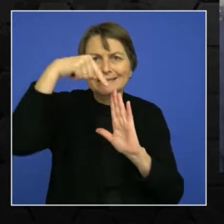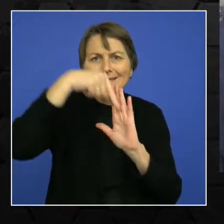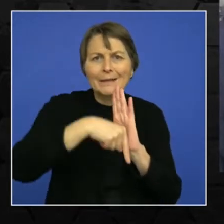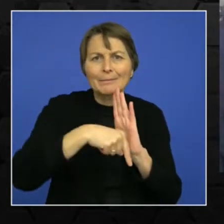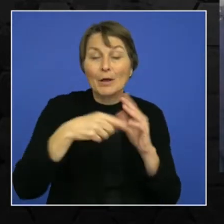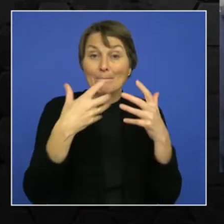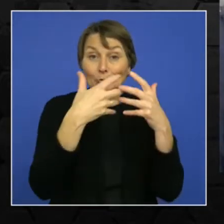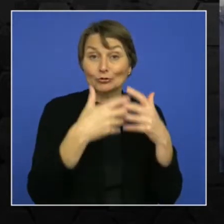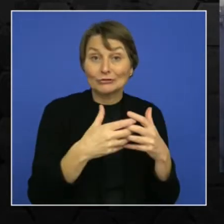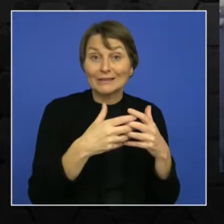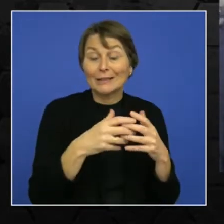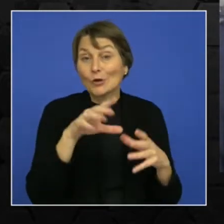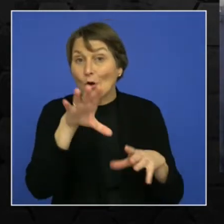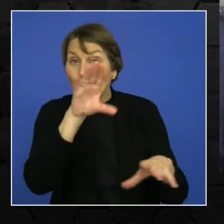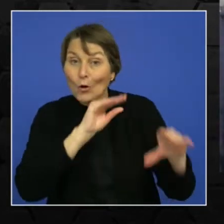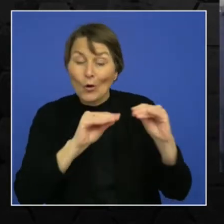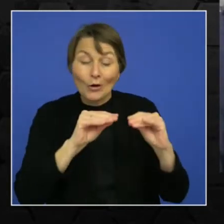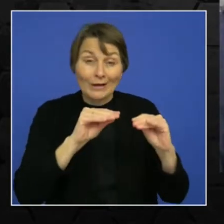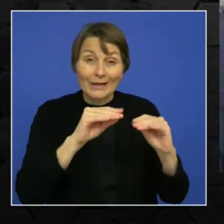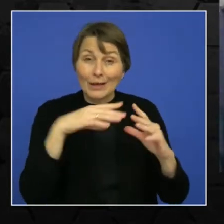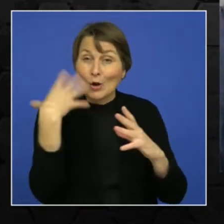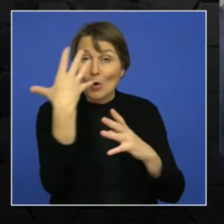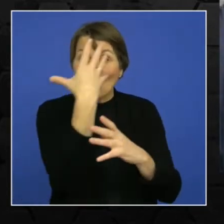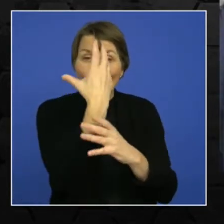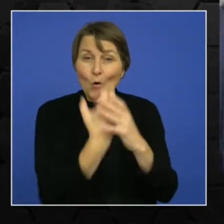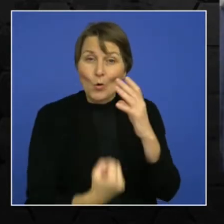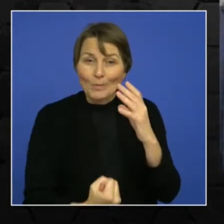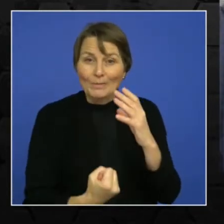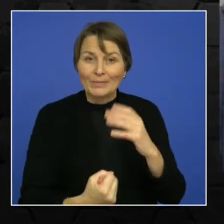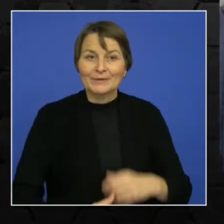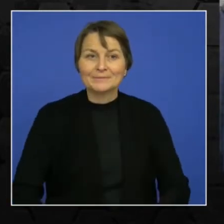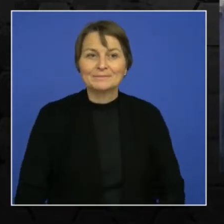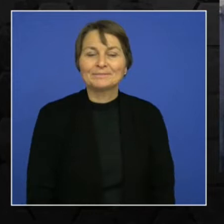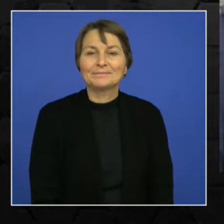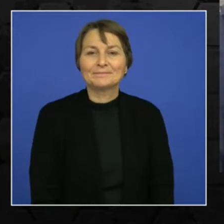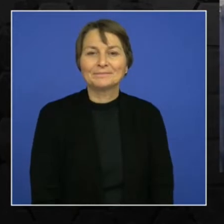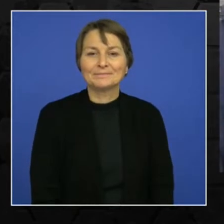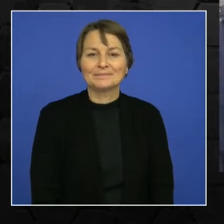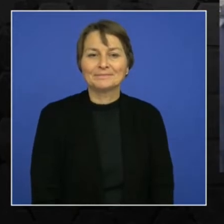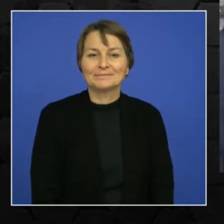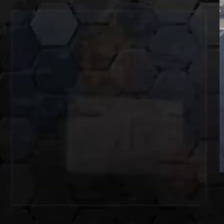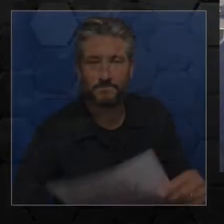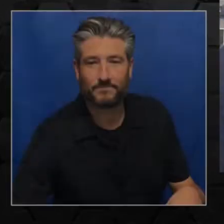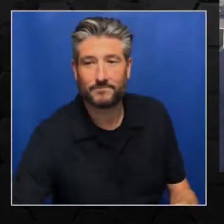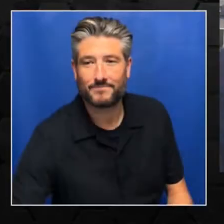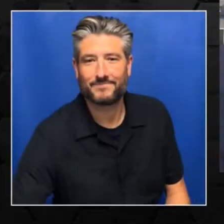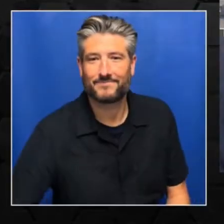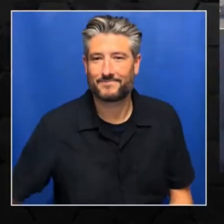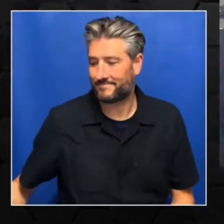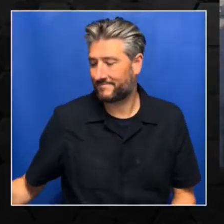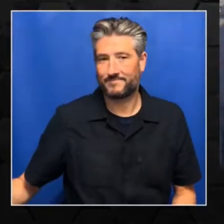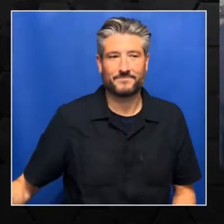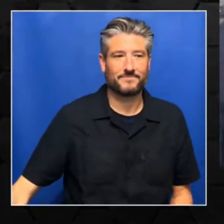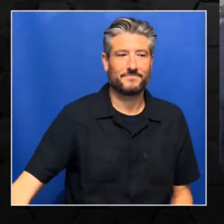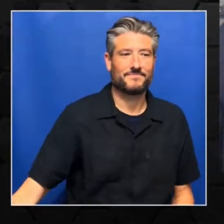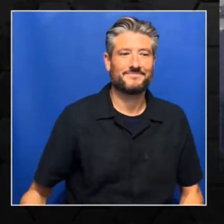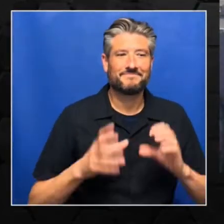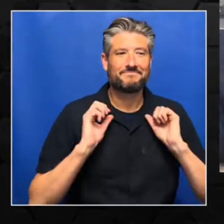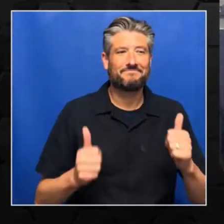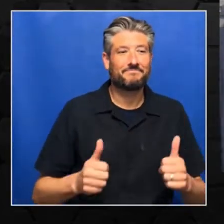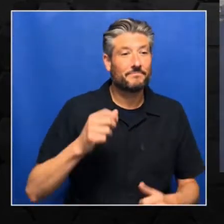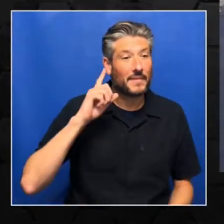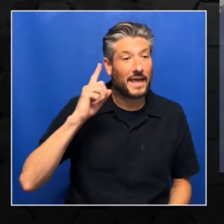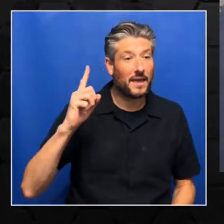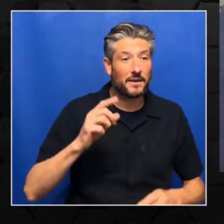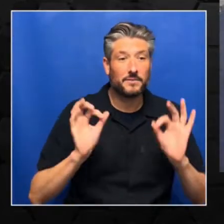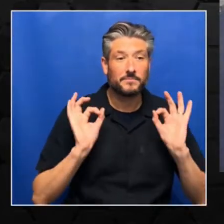Narcisse. Hello. Can you hear me? Yes, we can hear you. Welcome. I